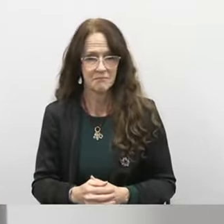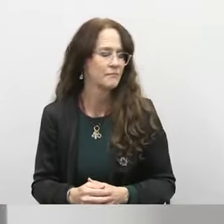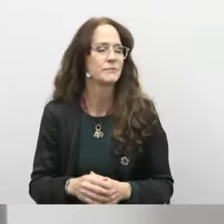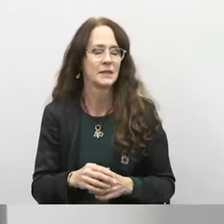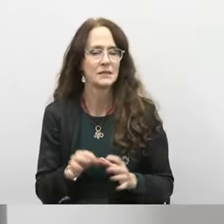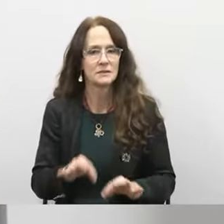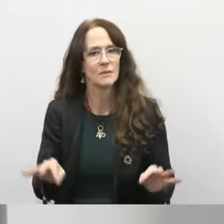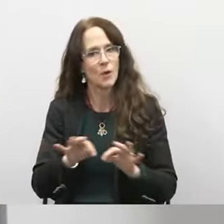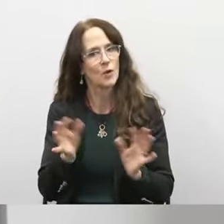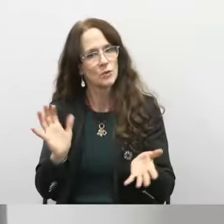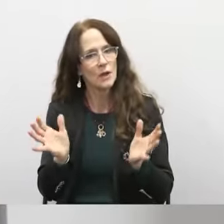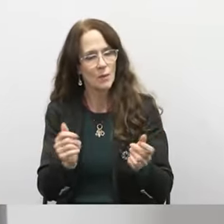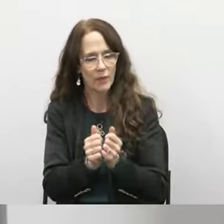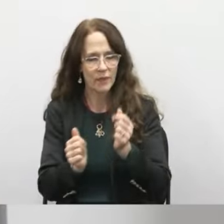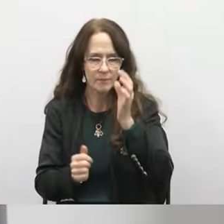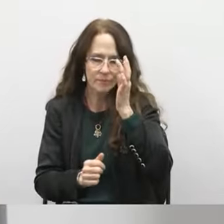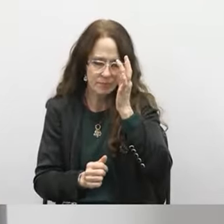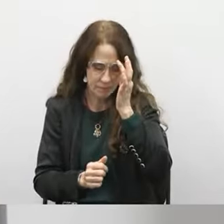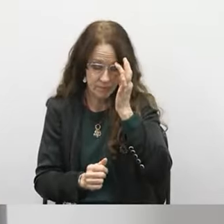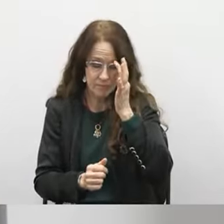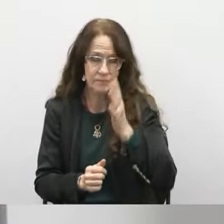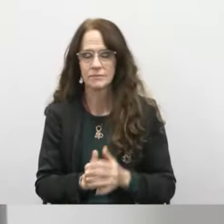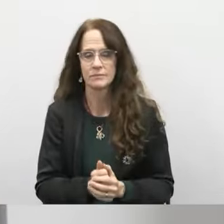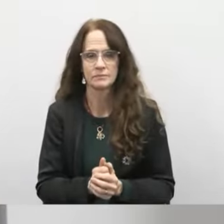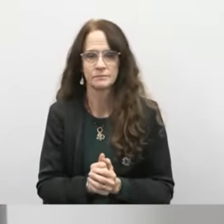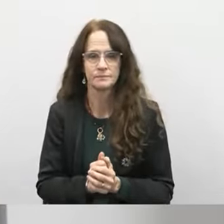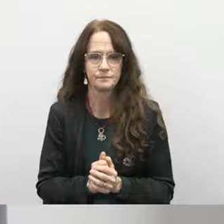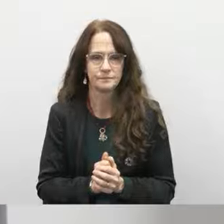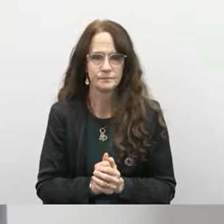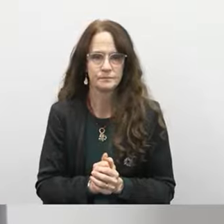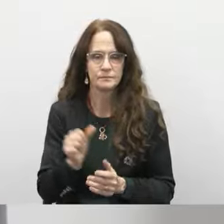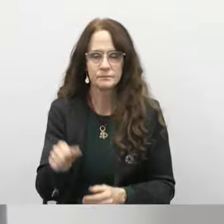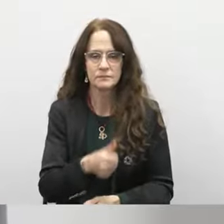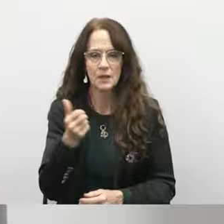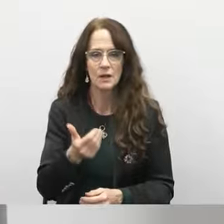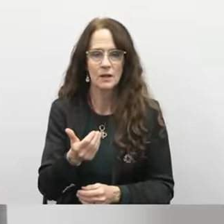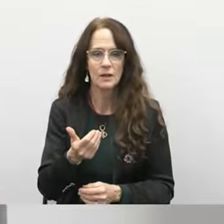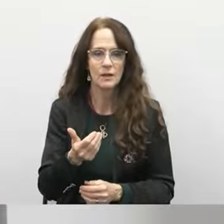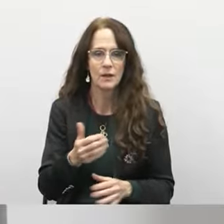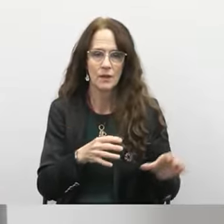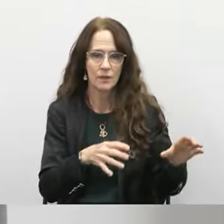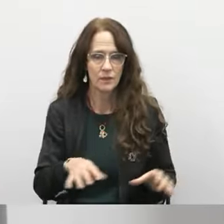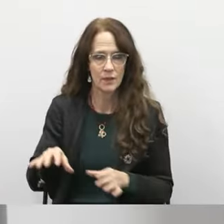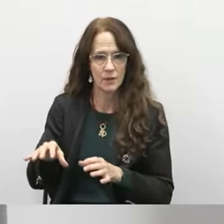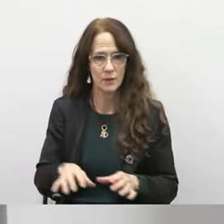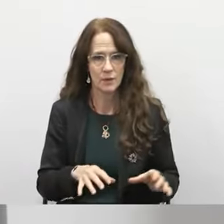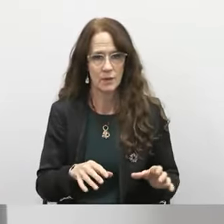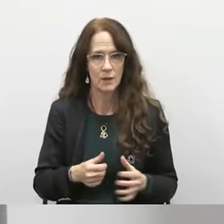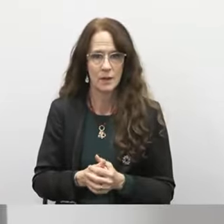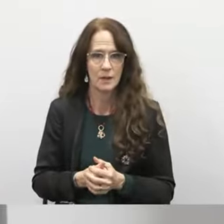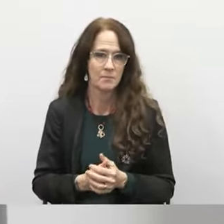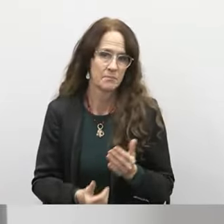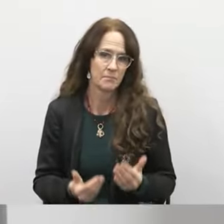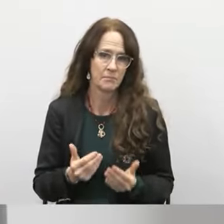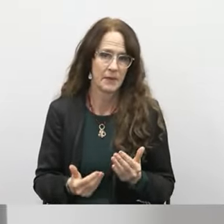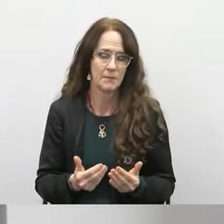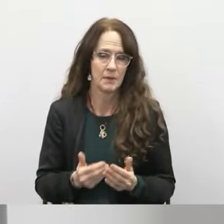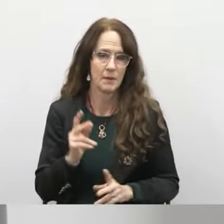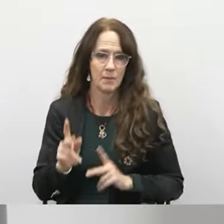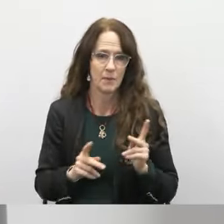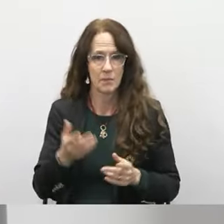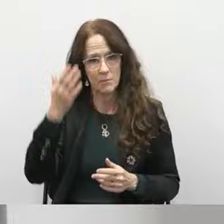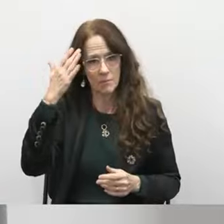to sometimes. And then some other things that they're doing that maybe people aren't